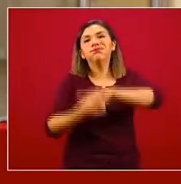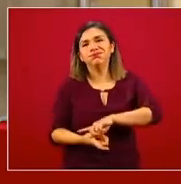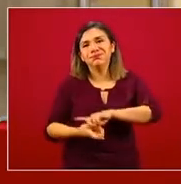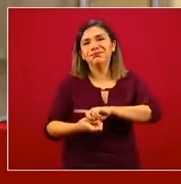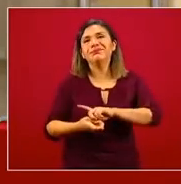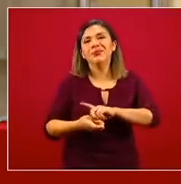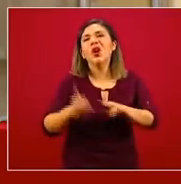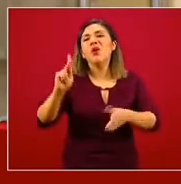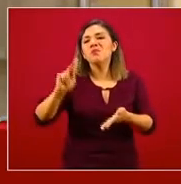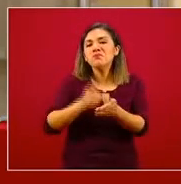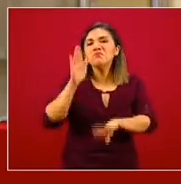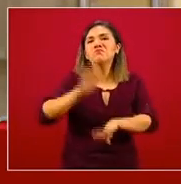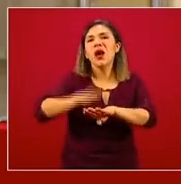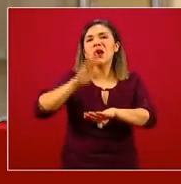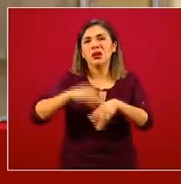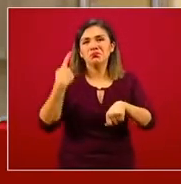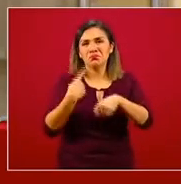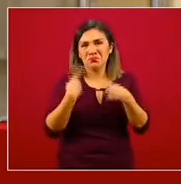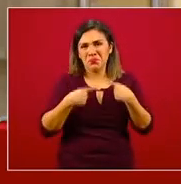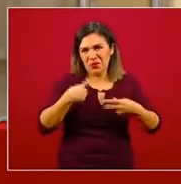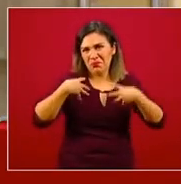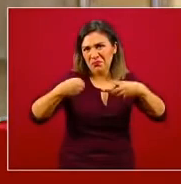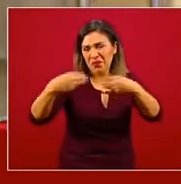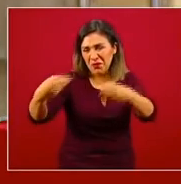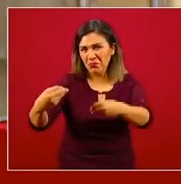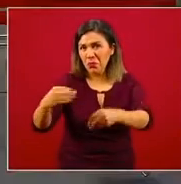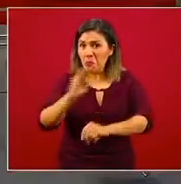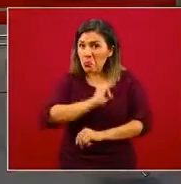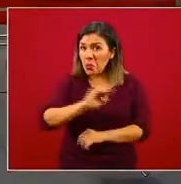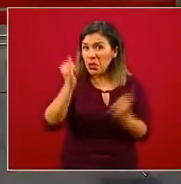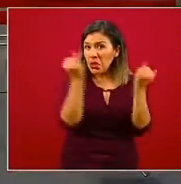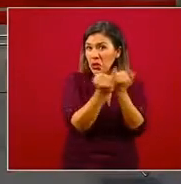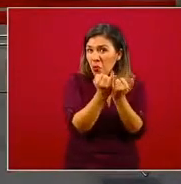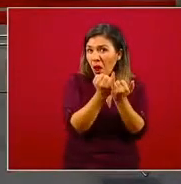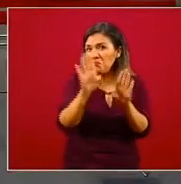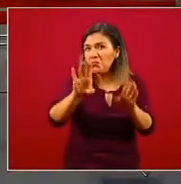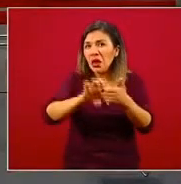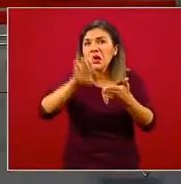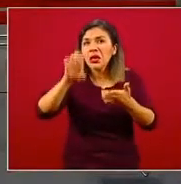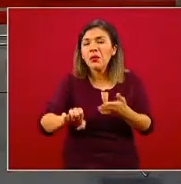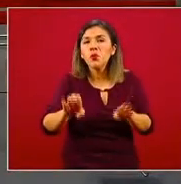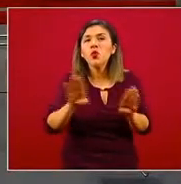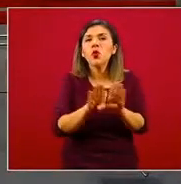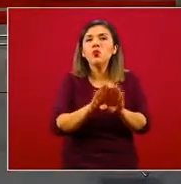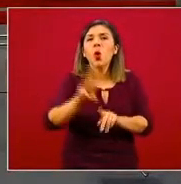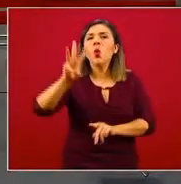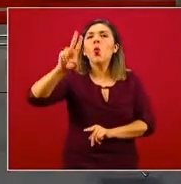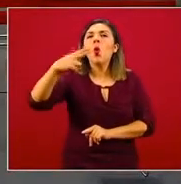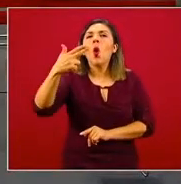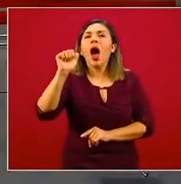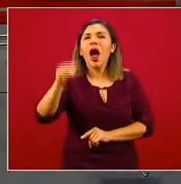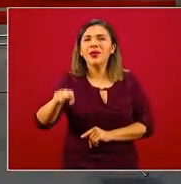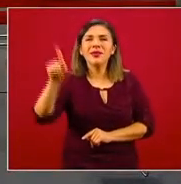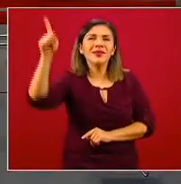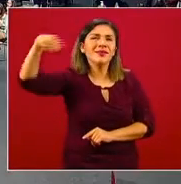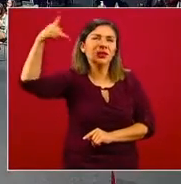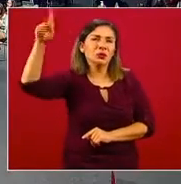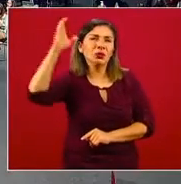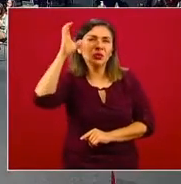The population disobeyed, and that led to a new outbreak. Do you think something similar can